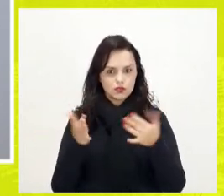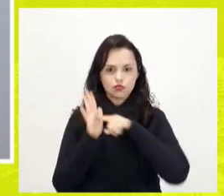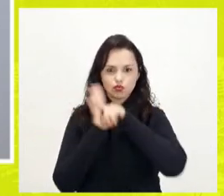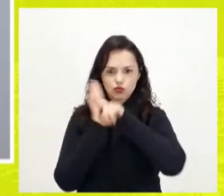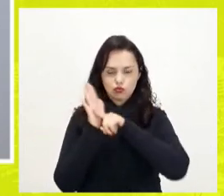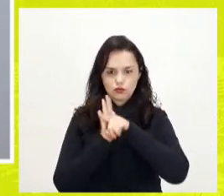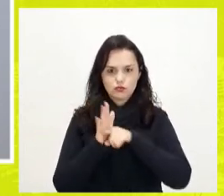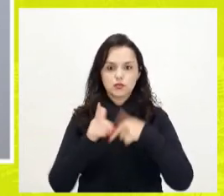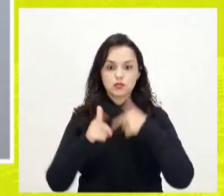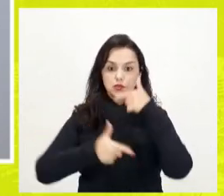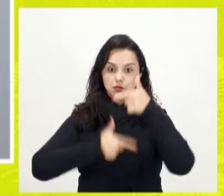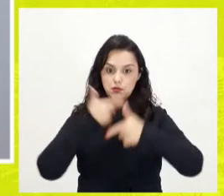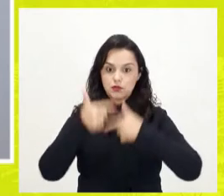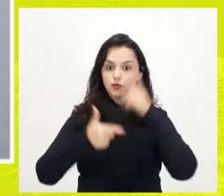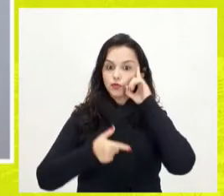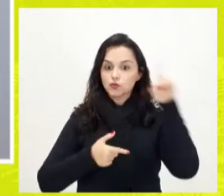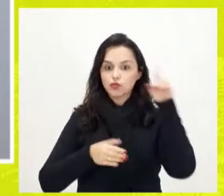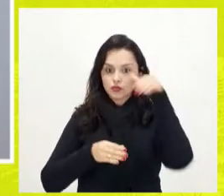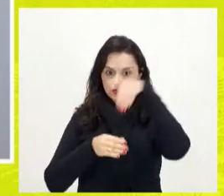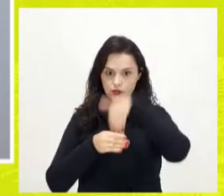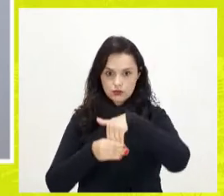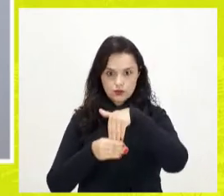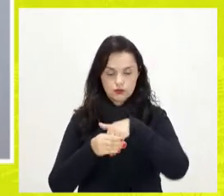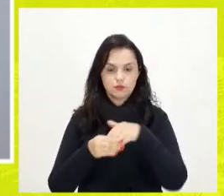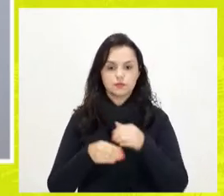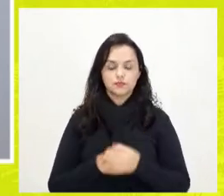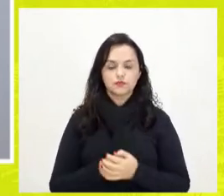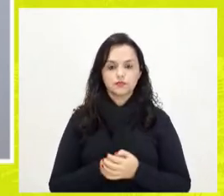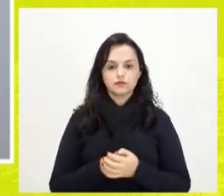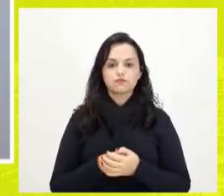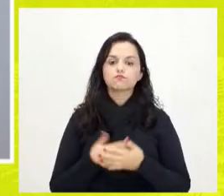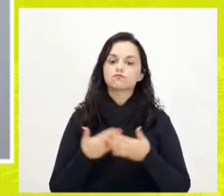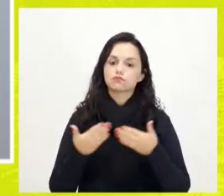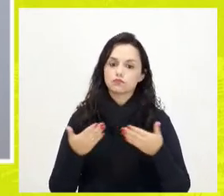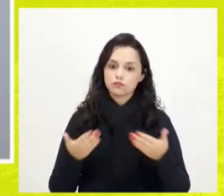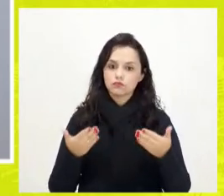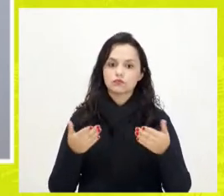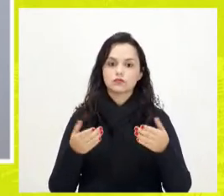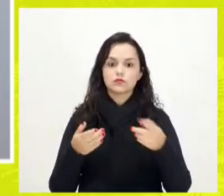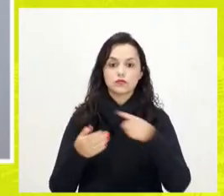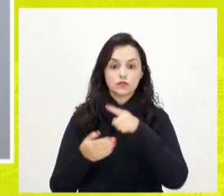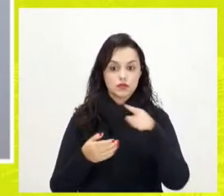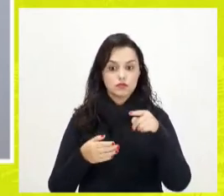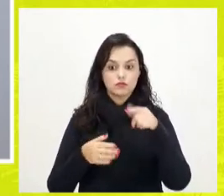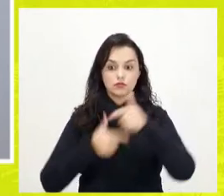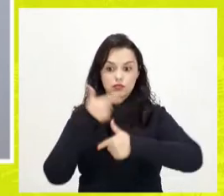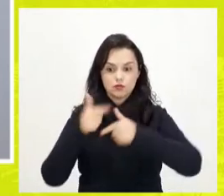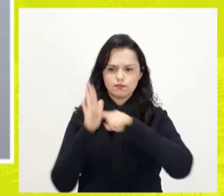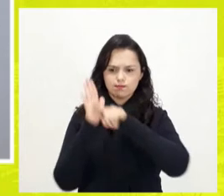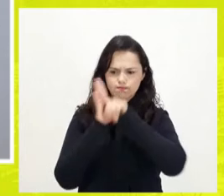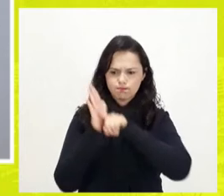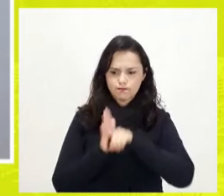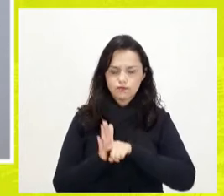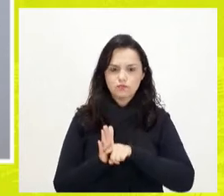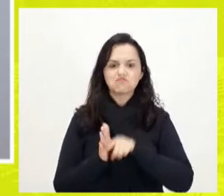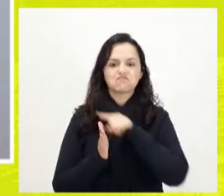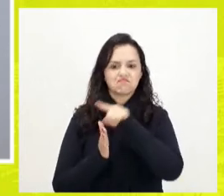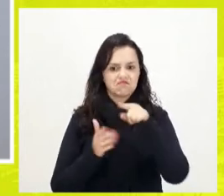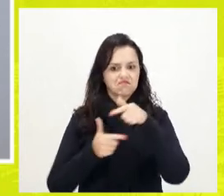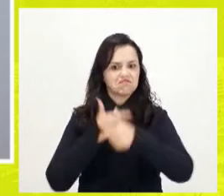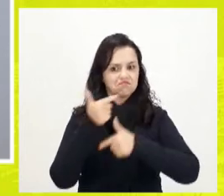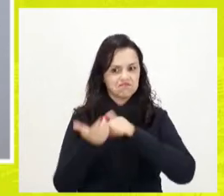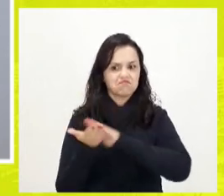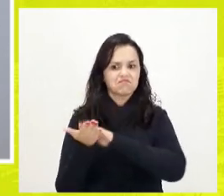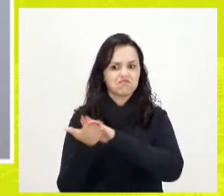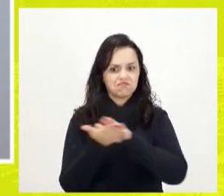like when chris said that there were checkers working on the voting day so it was really important to